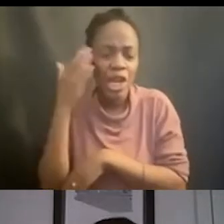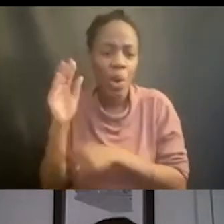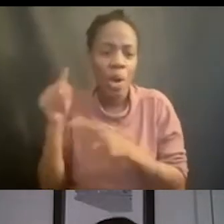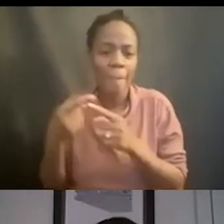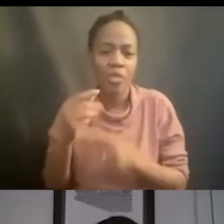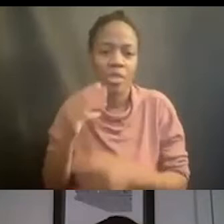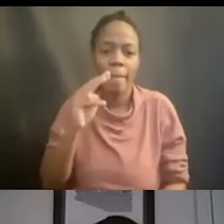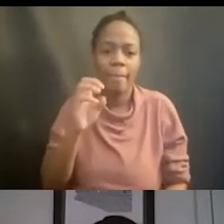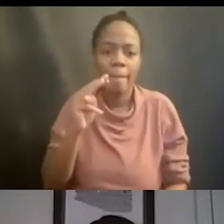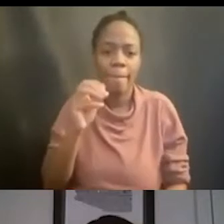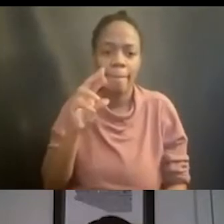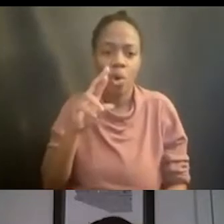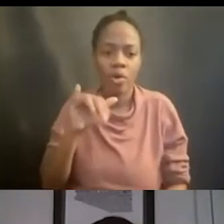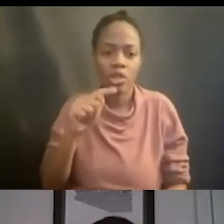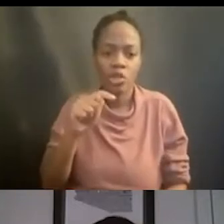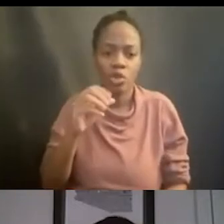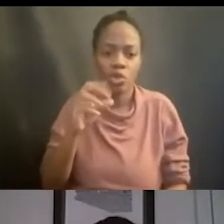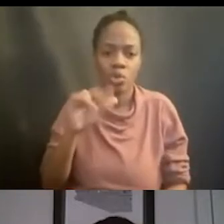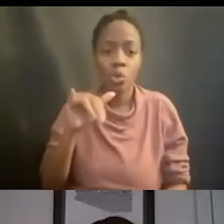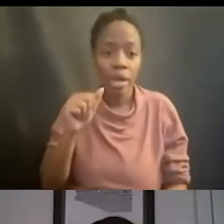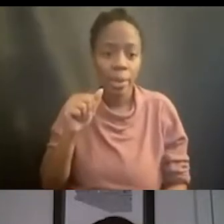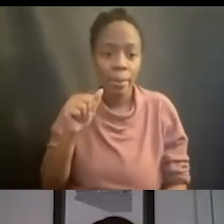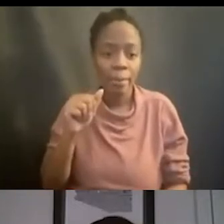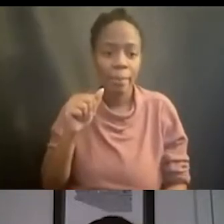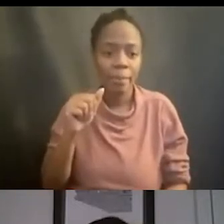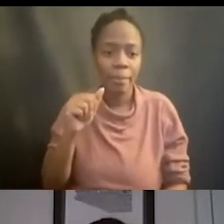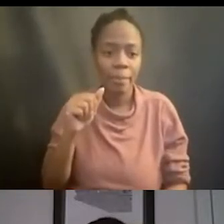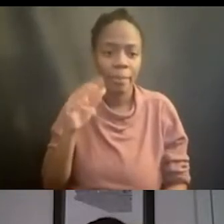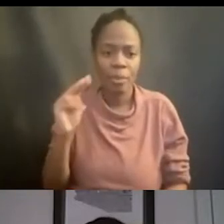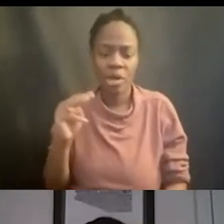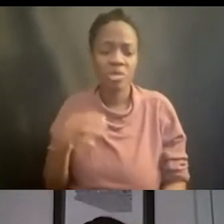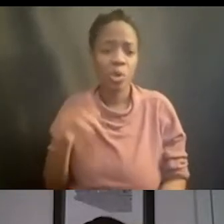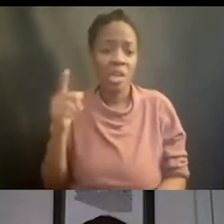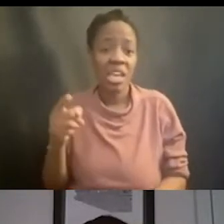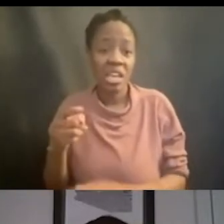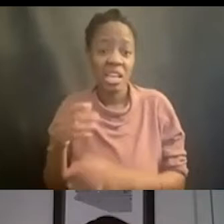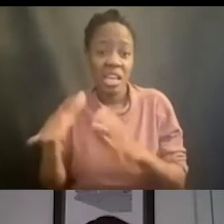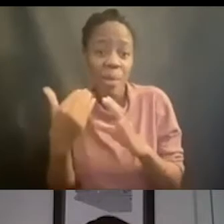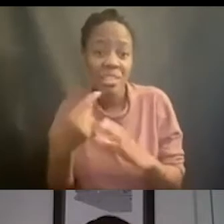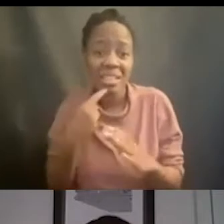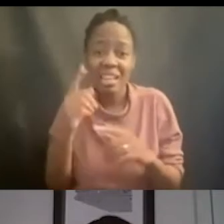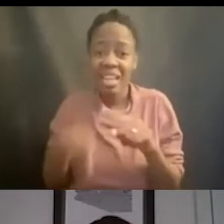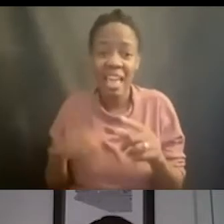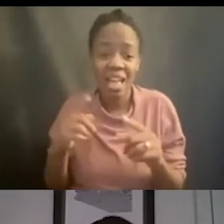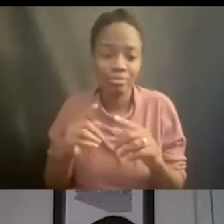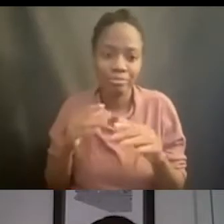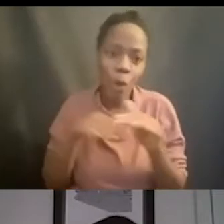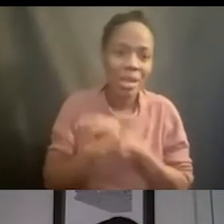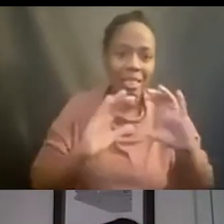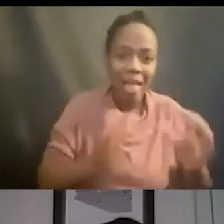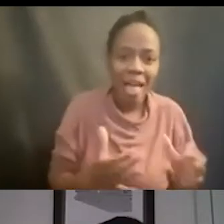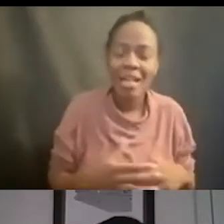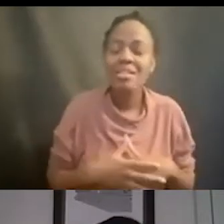So now what, you know, and he's messaging me that he can't come to class, that he can't attend class because of what's going on.